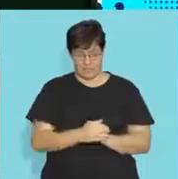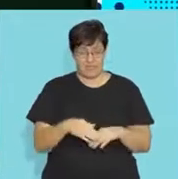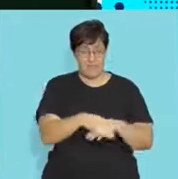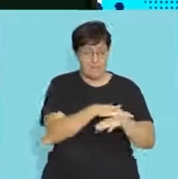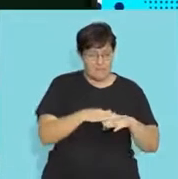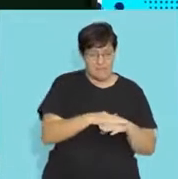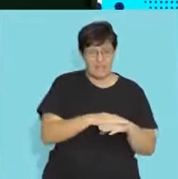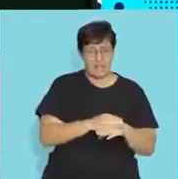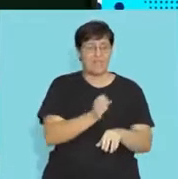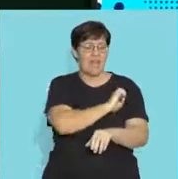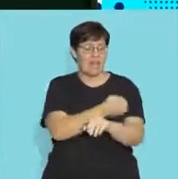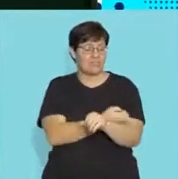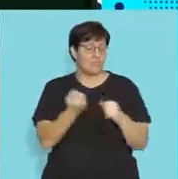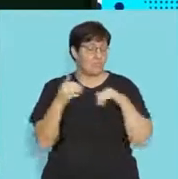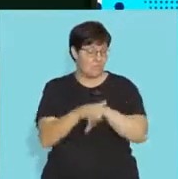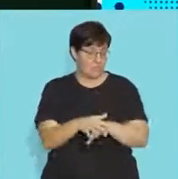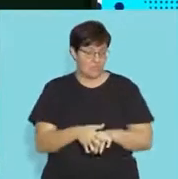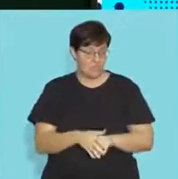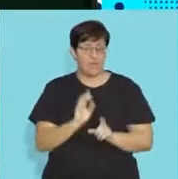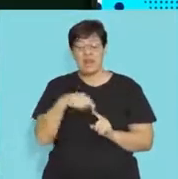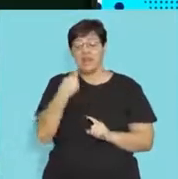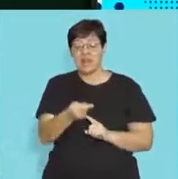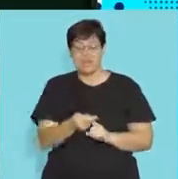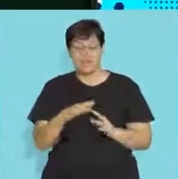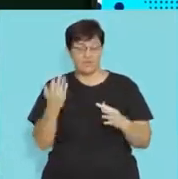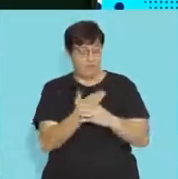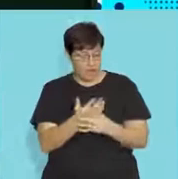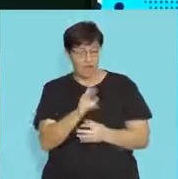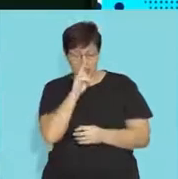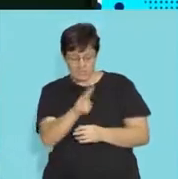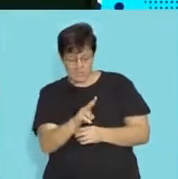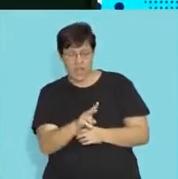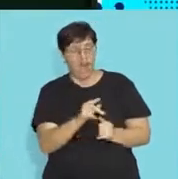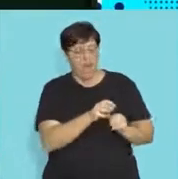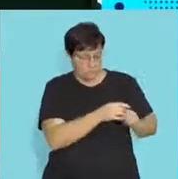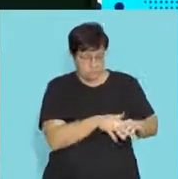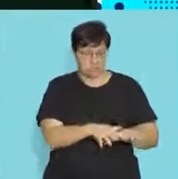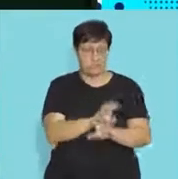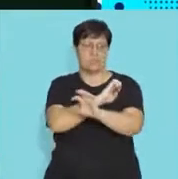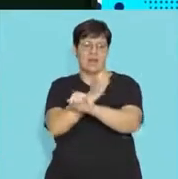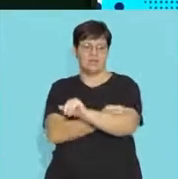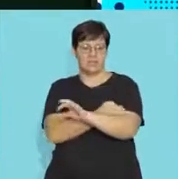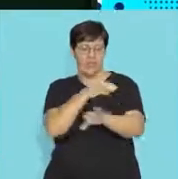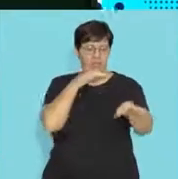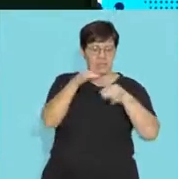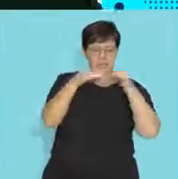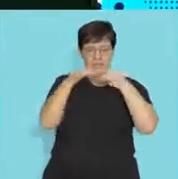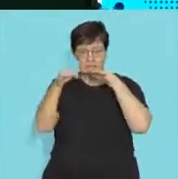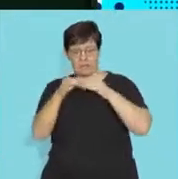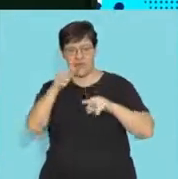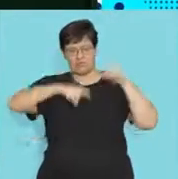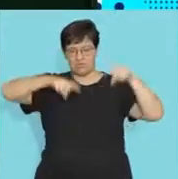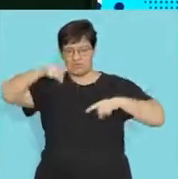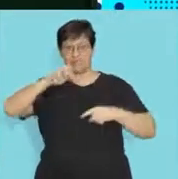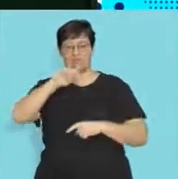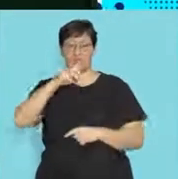basic concepts around energy flow. In our next part of the lesson, we're going to look at how energy flows through an ecosystem, and we're going to spend some time looking